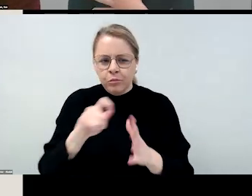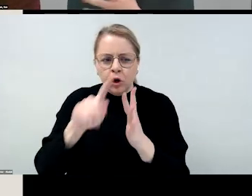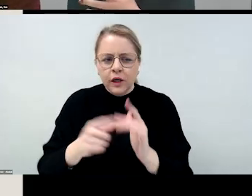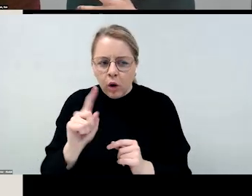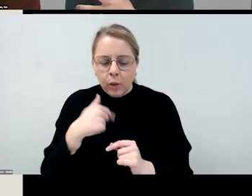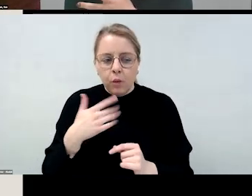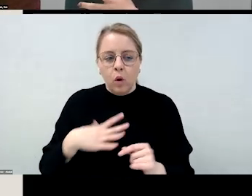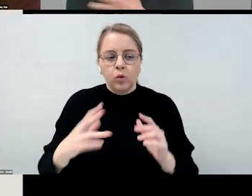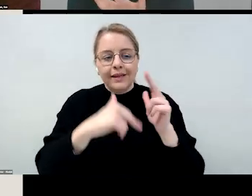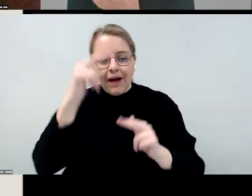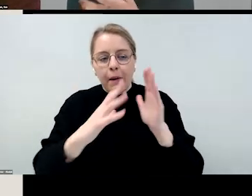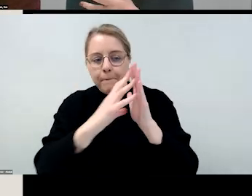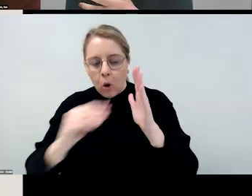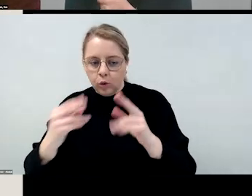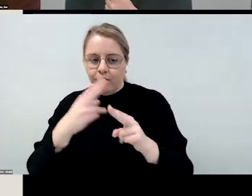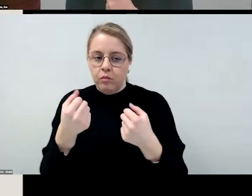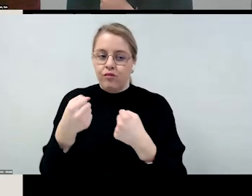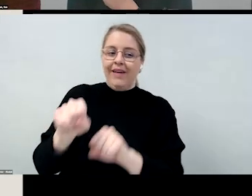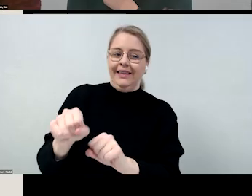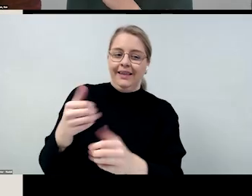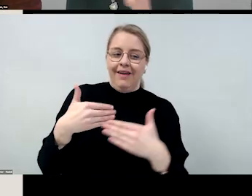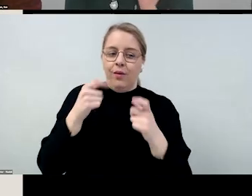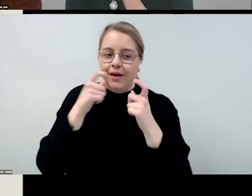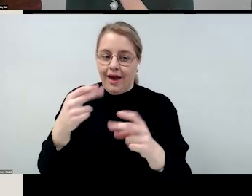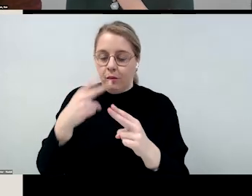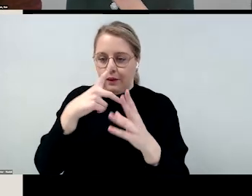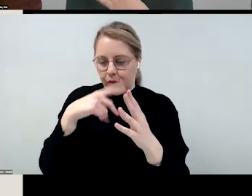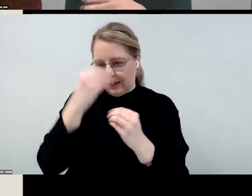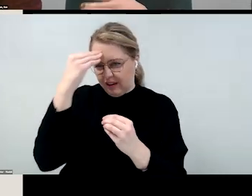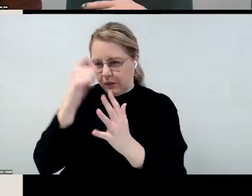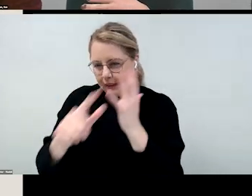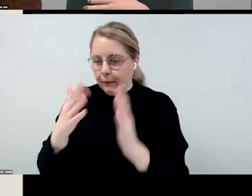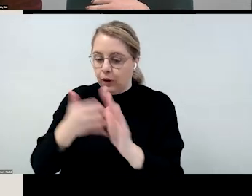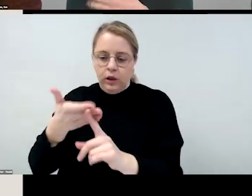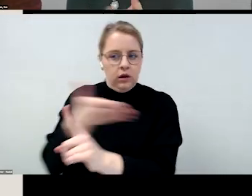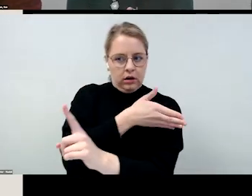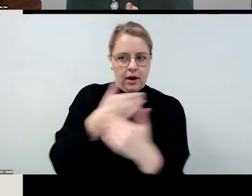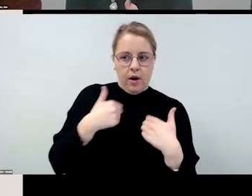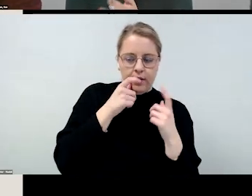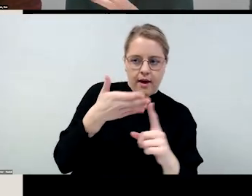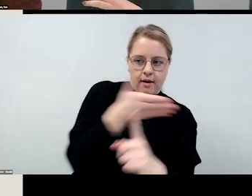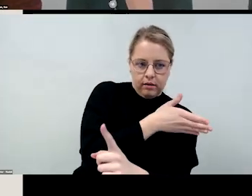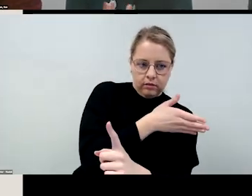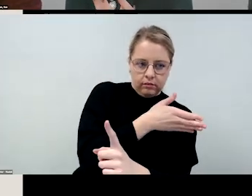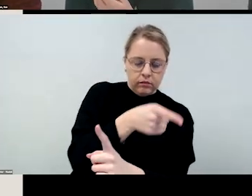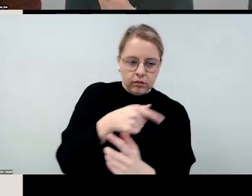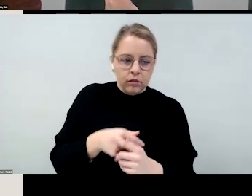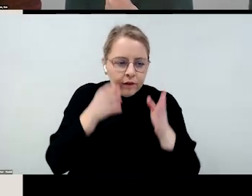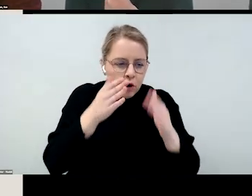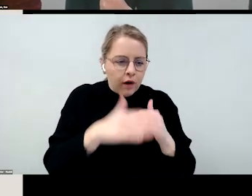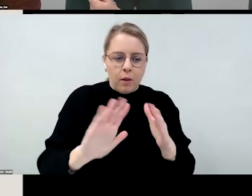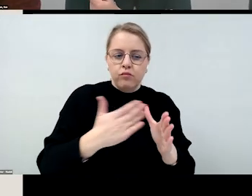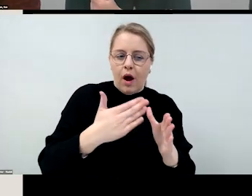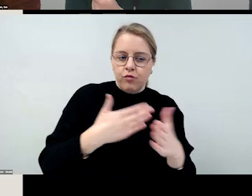develop a model of preventive healthcare for people with intellectual disability. We've been focusing in particular on primary health and models of